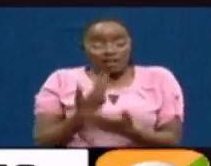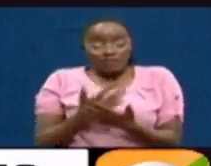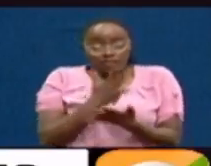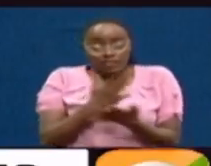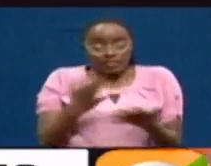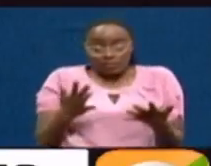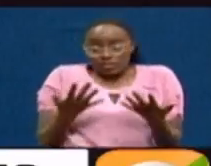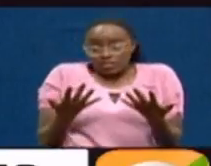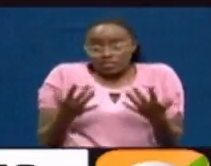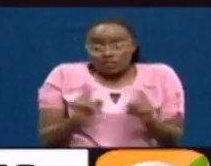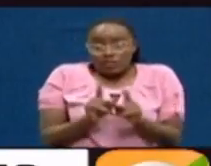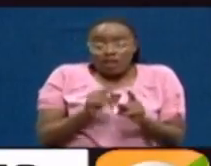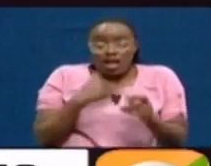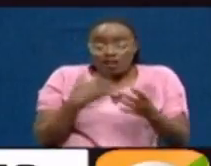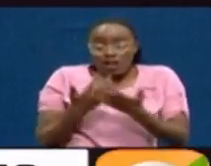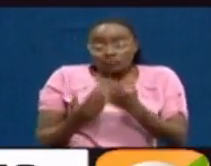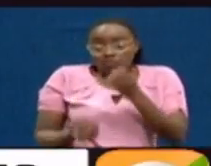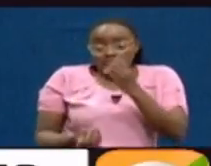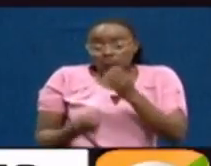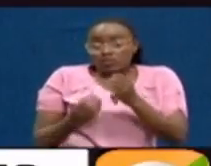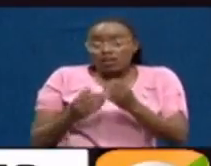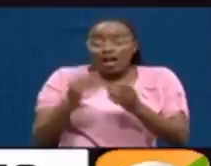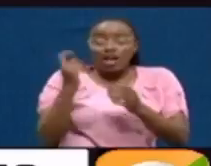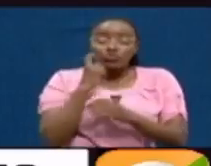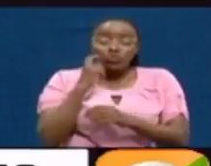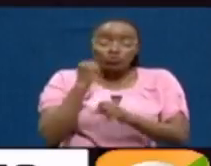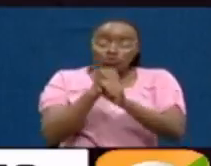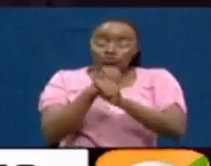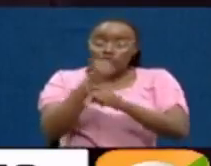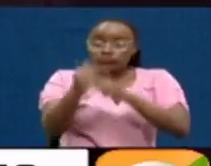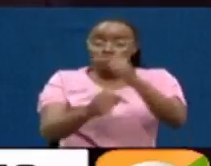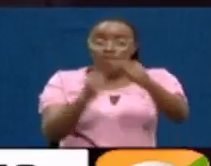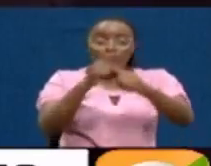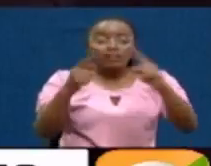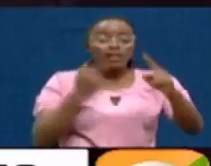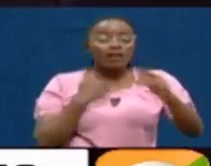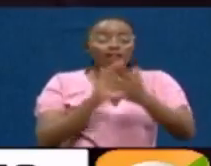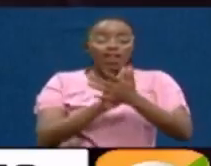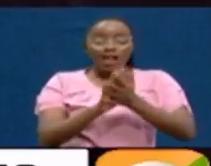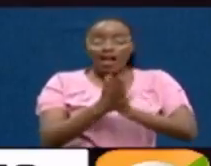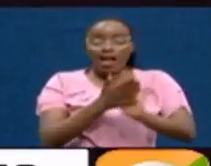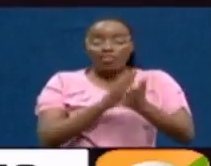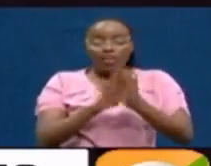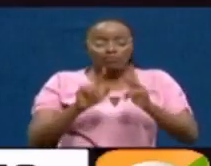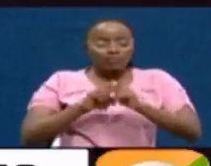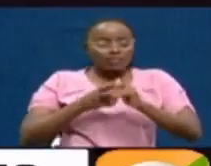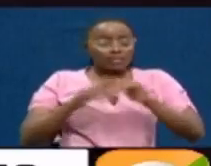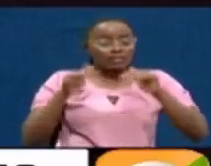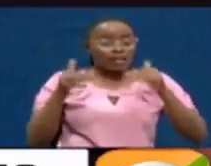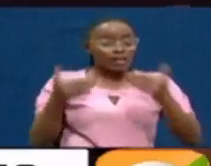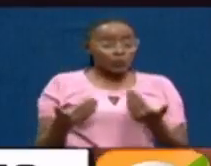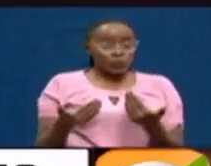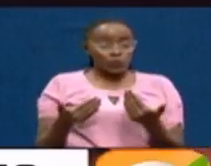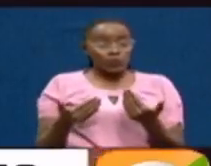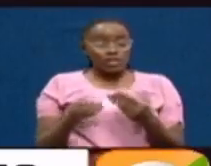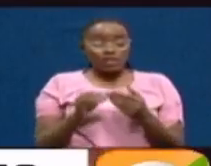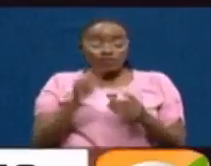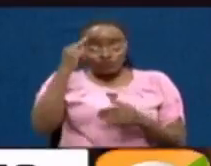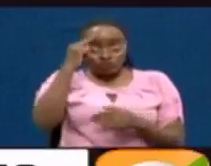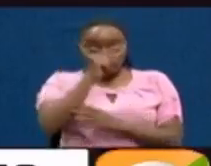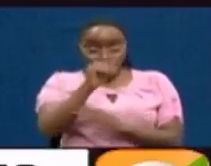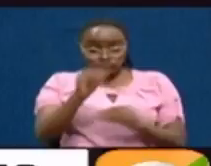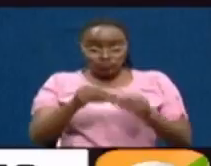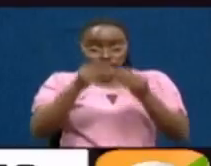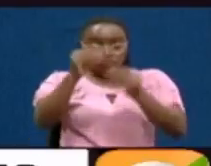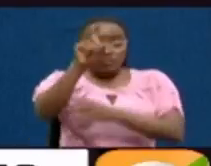You must have an already established shop running, and I don't. So how do I start? So for them to give you that, you must